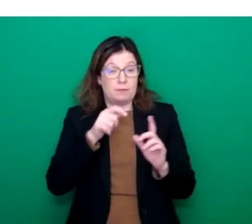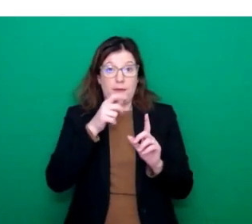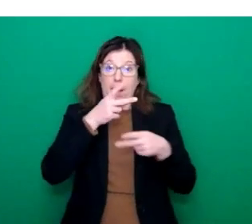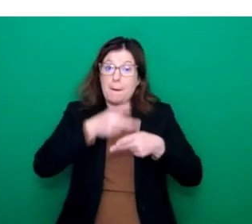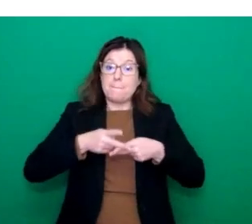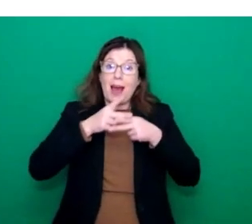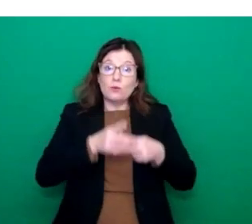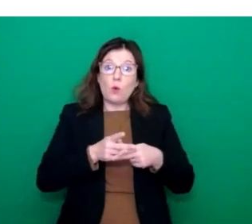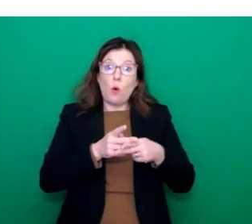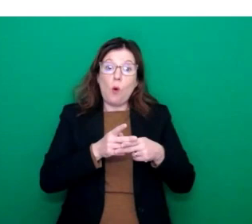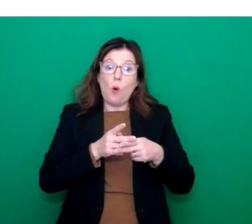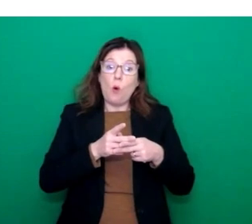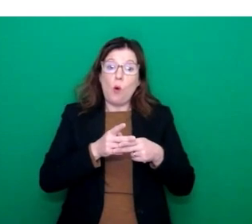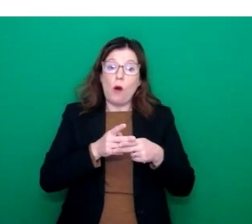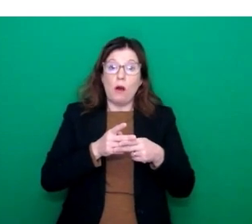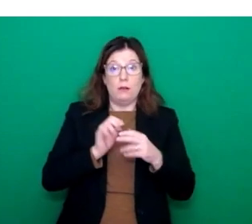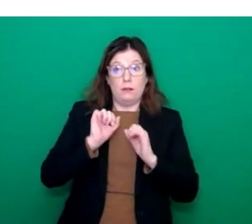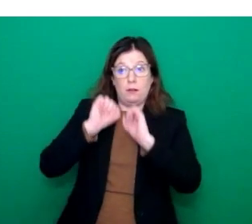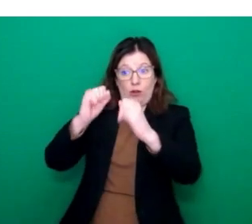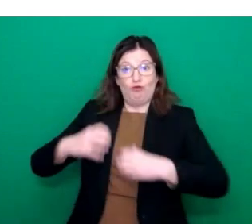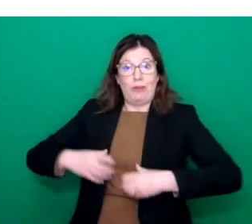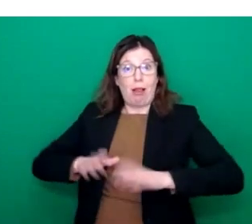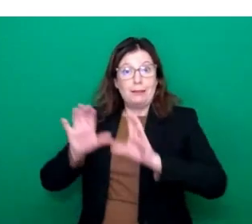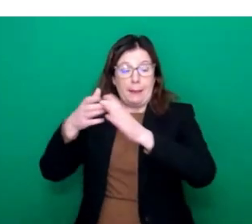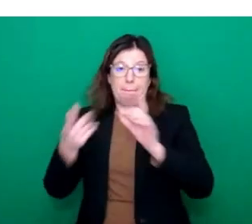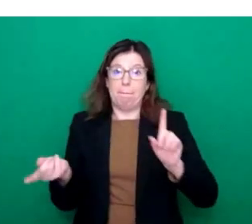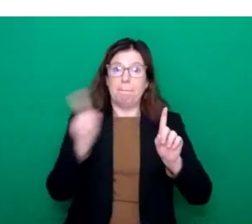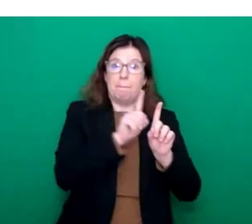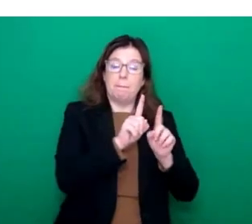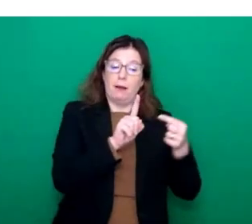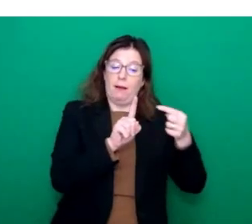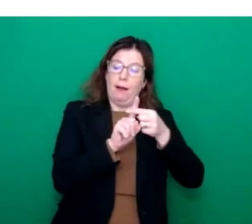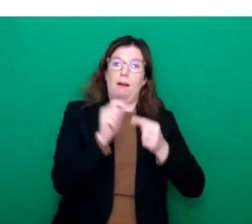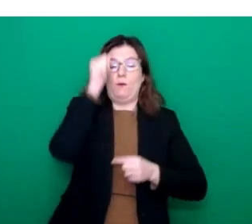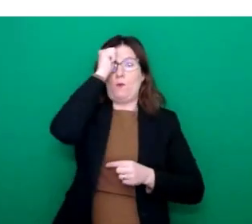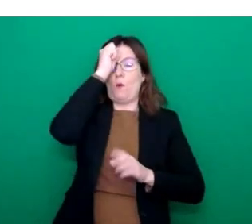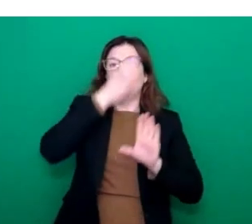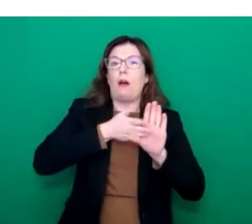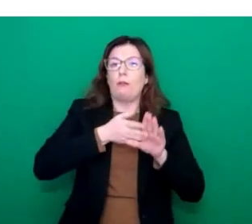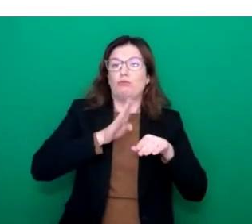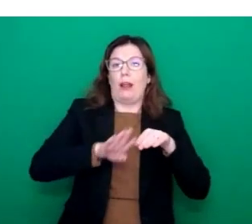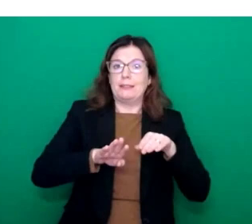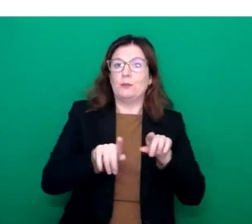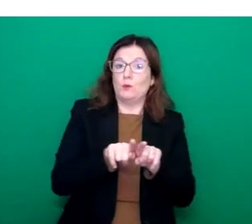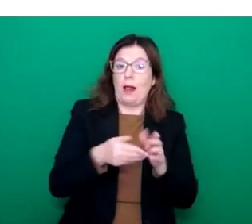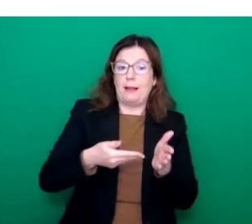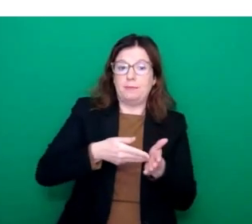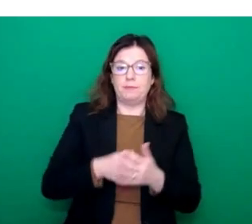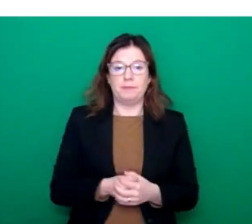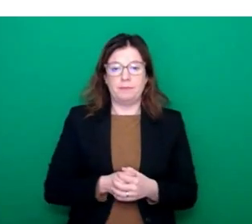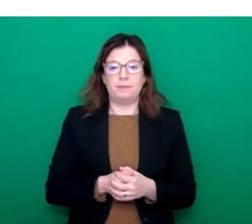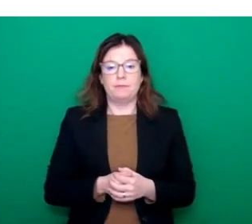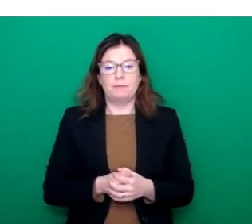mentor within renal and within psychological practice. And this would be seek employment